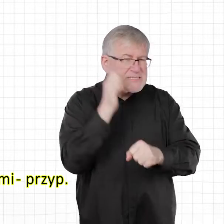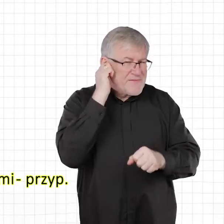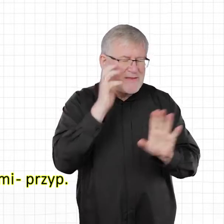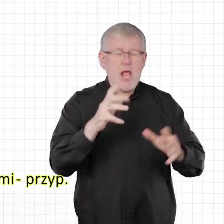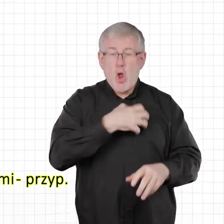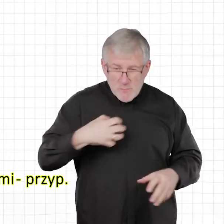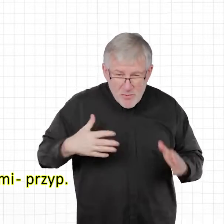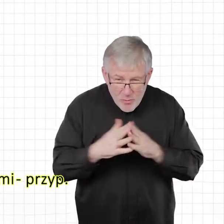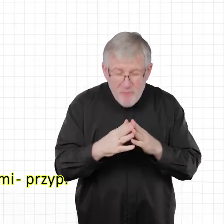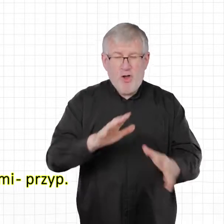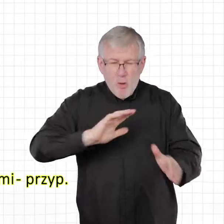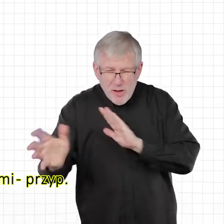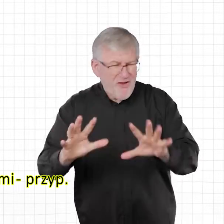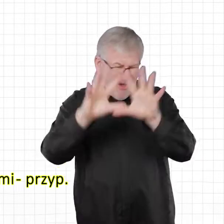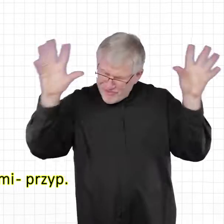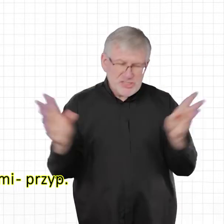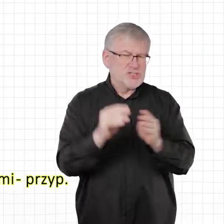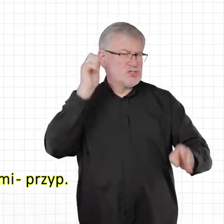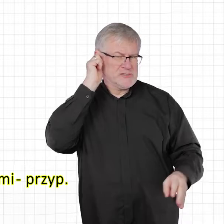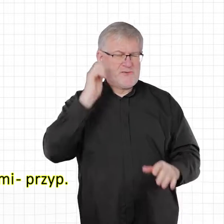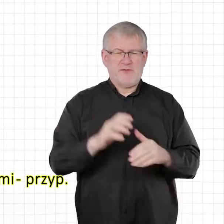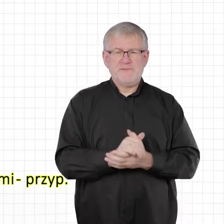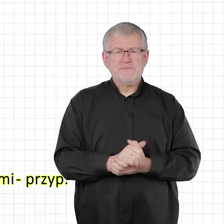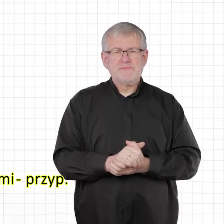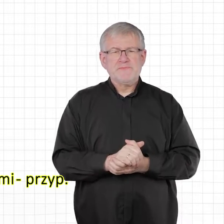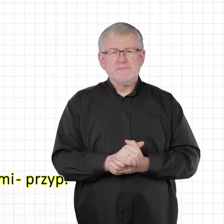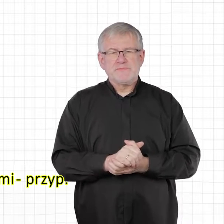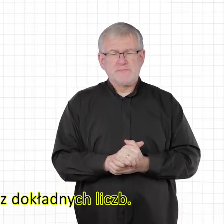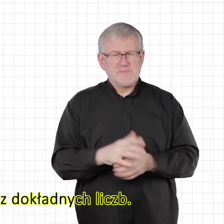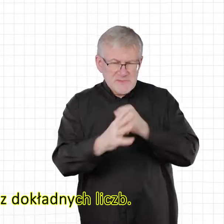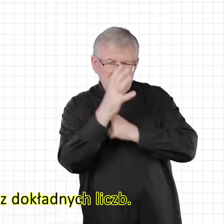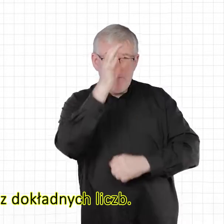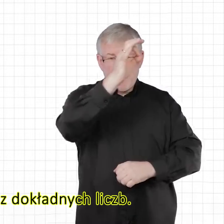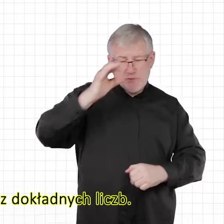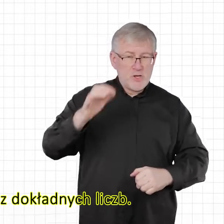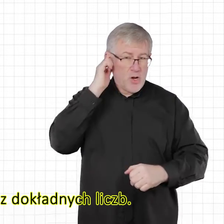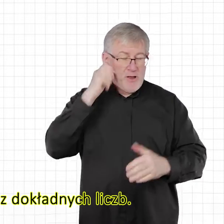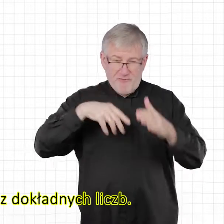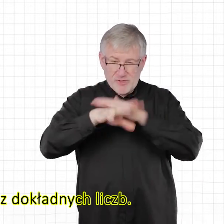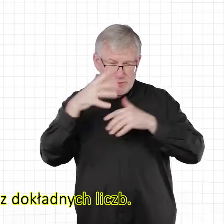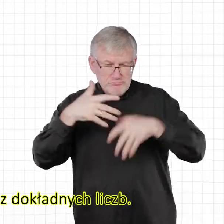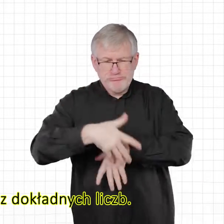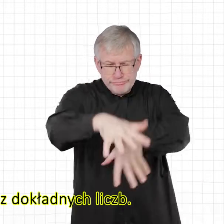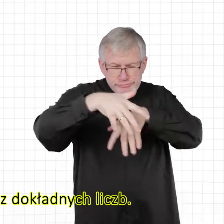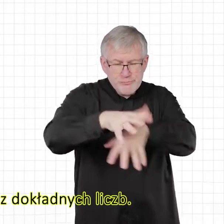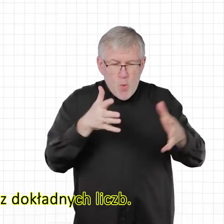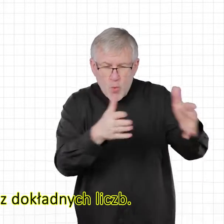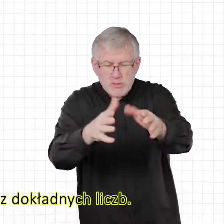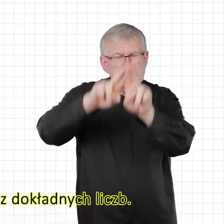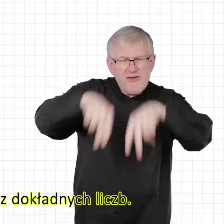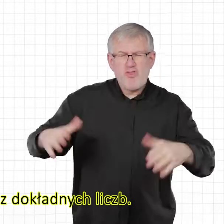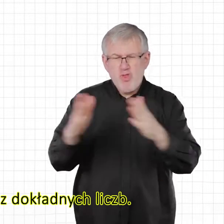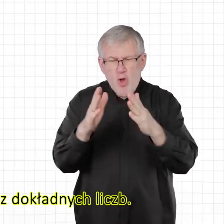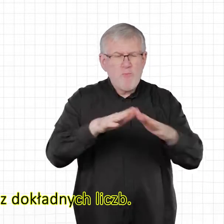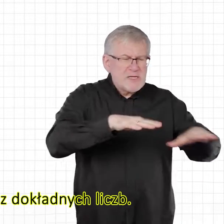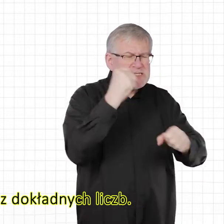their kind of work contribution as compared to men, which is then a couple of hours earlier or something like that. I don't know